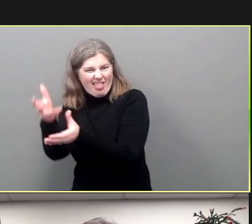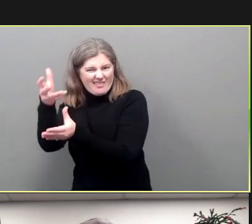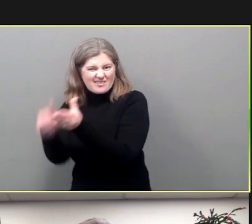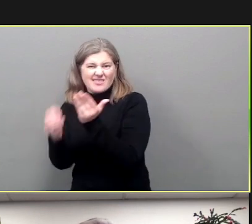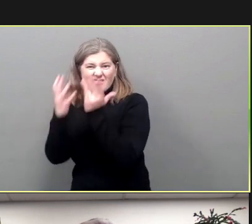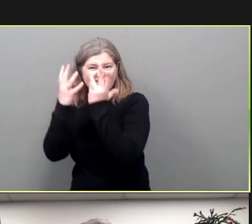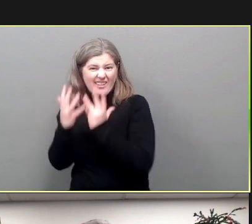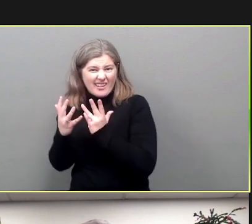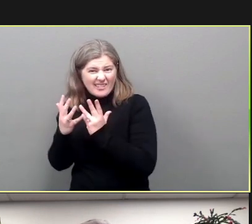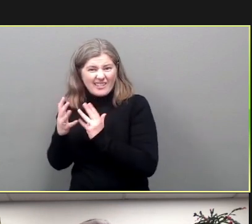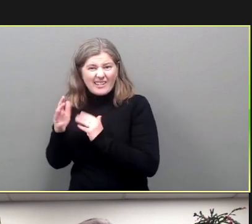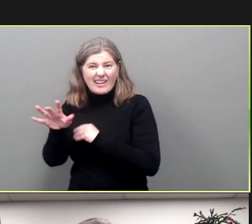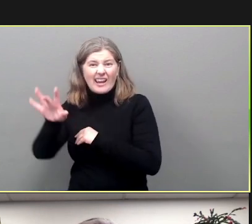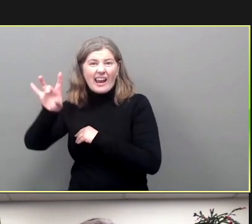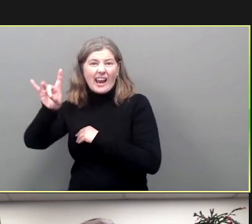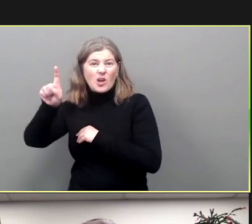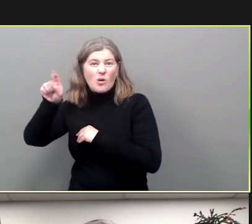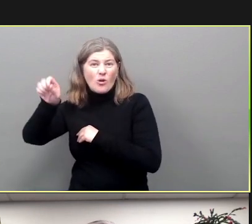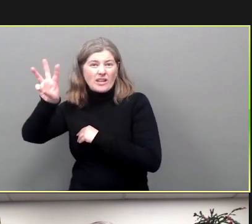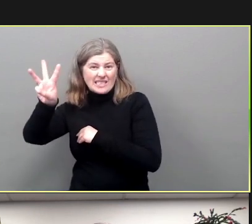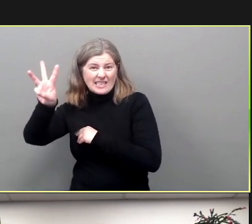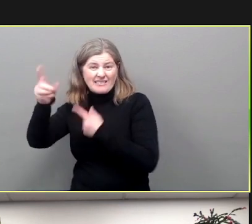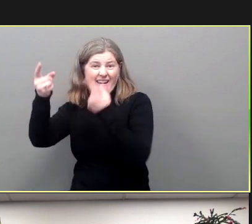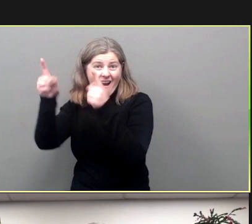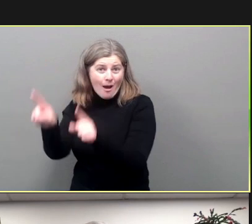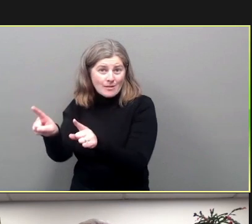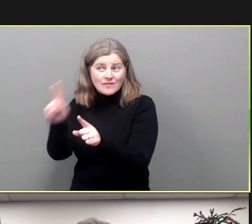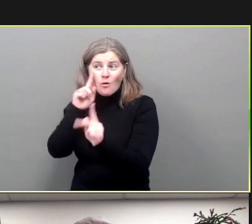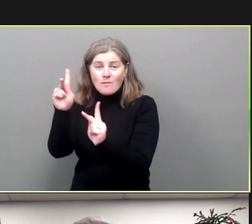sadly, 81.6% occurring in